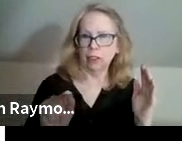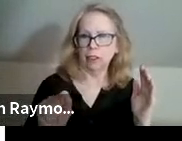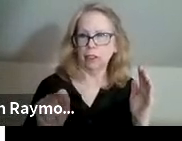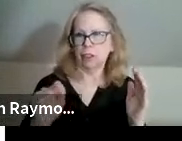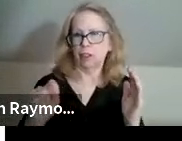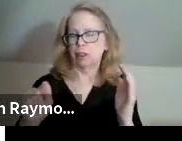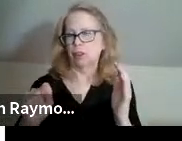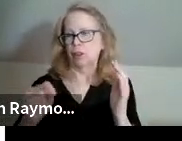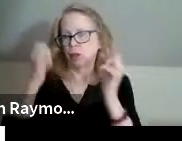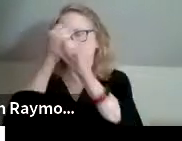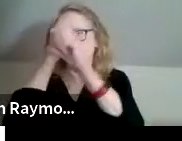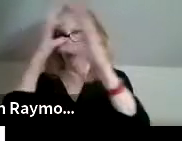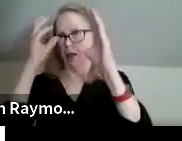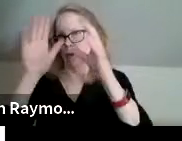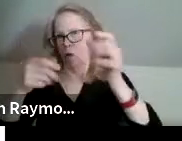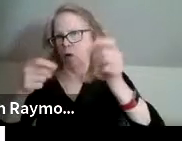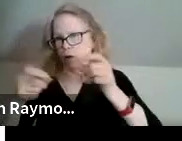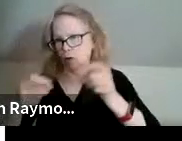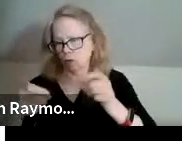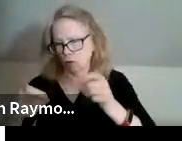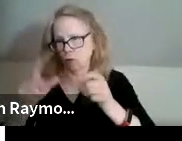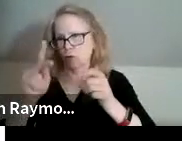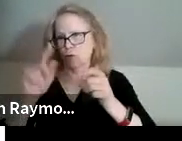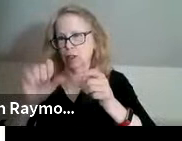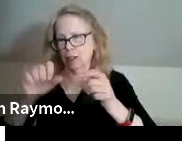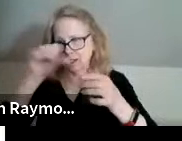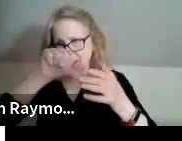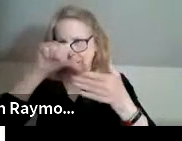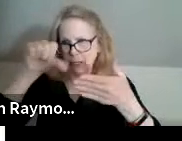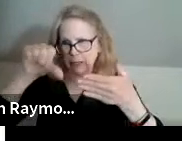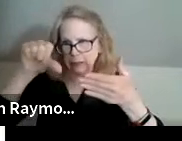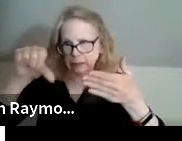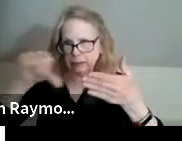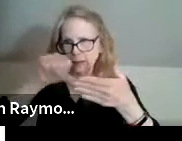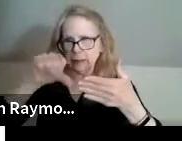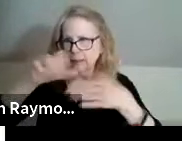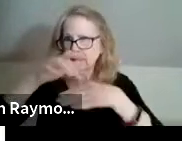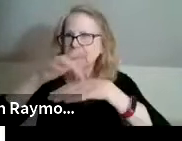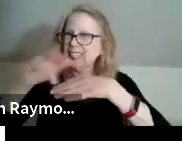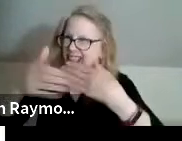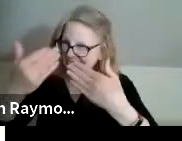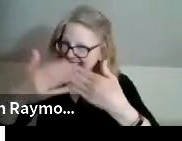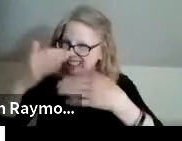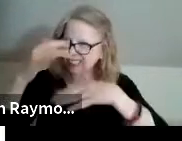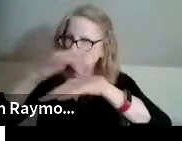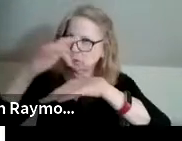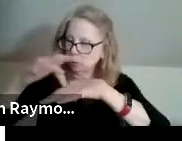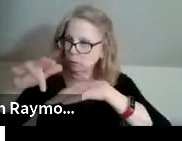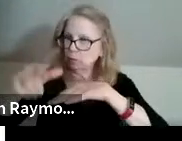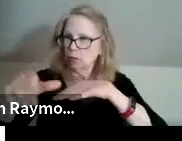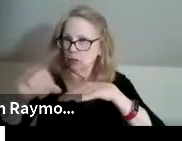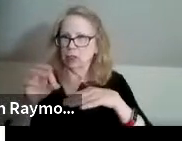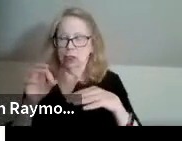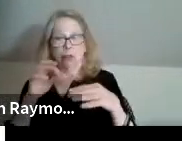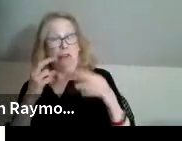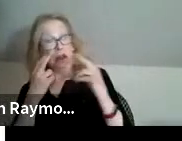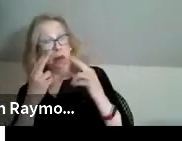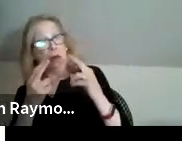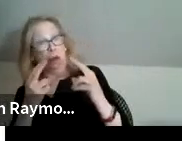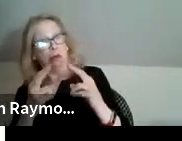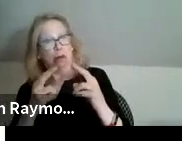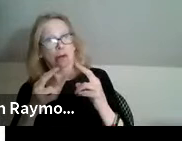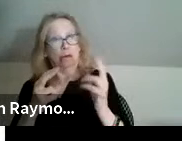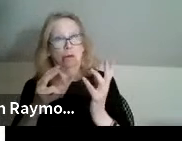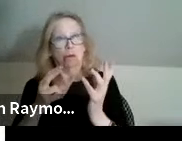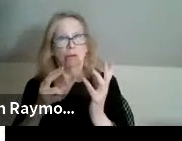imagine that all of the controls and keys are available to you in relation to an invisible